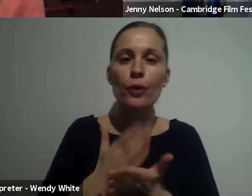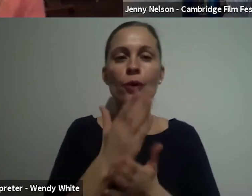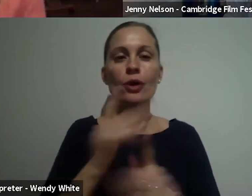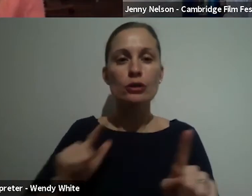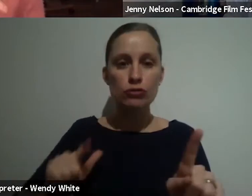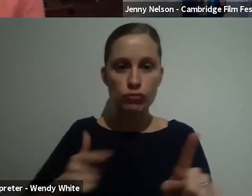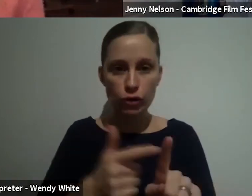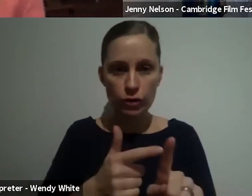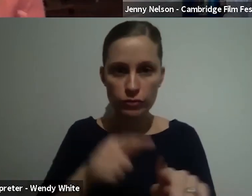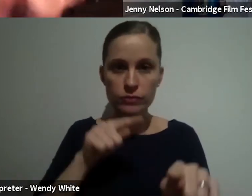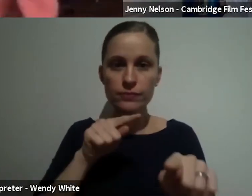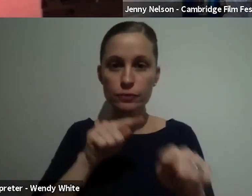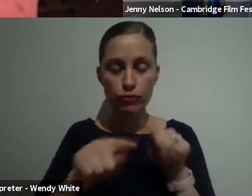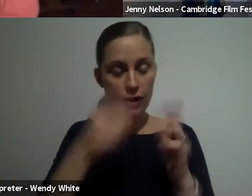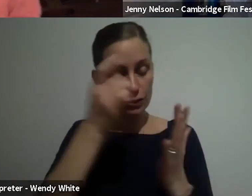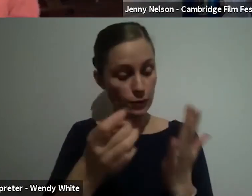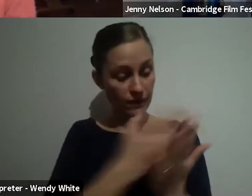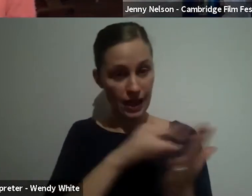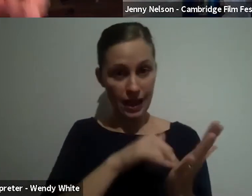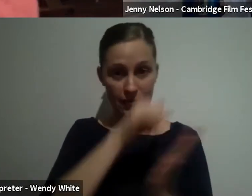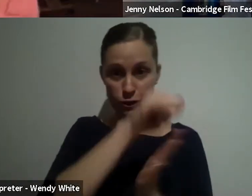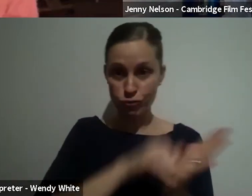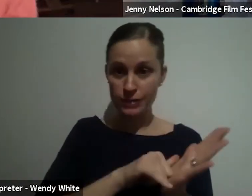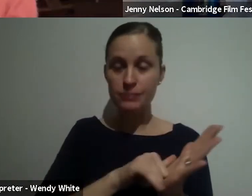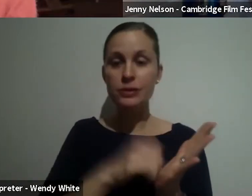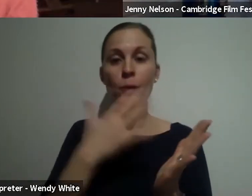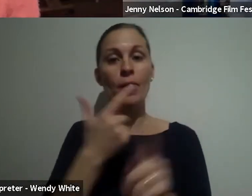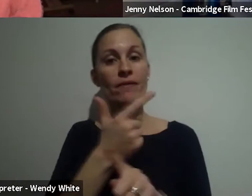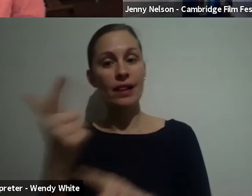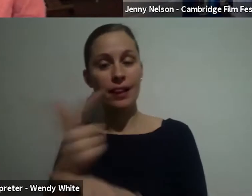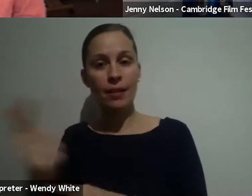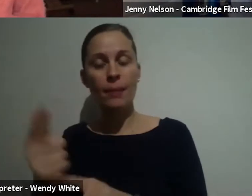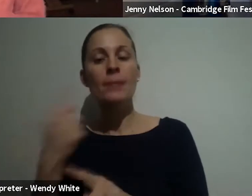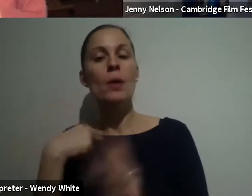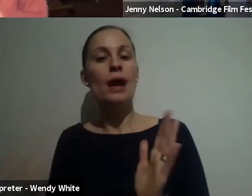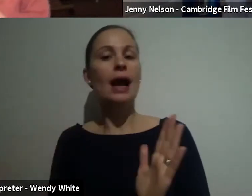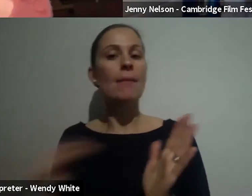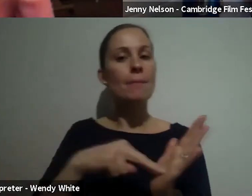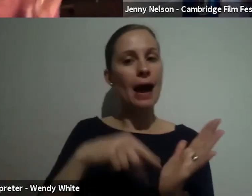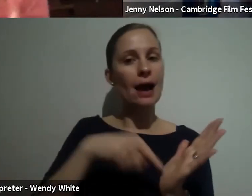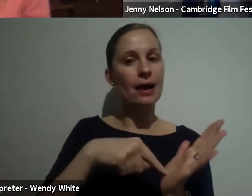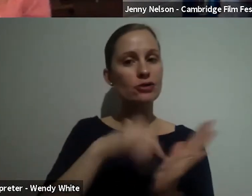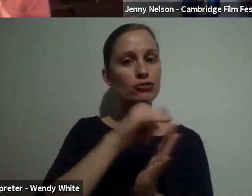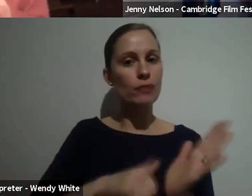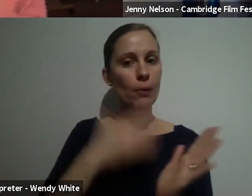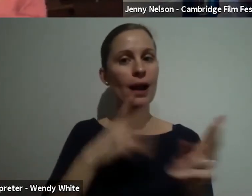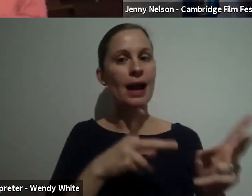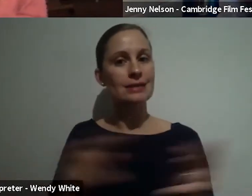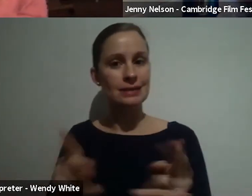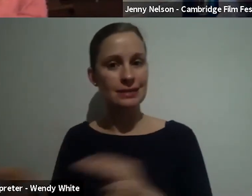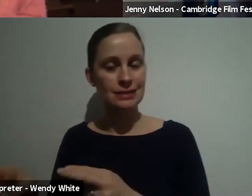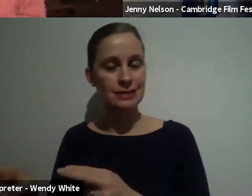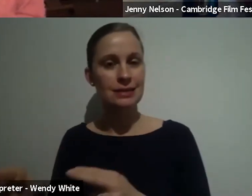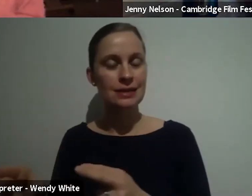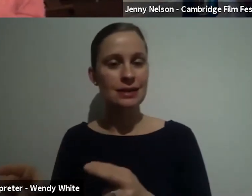forgetting the script during the shooting, but to come back there during the editing, because also depending on the scene, it was